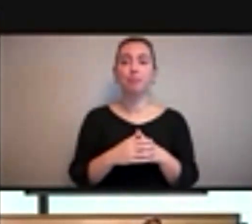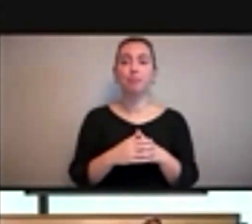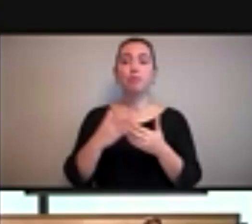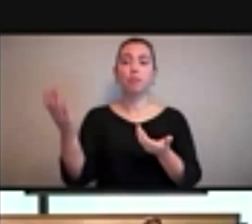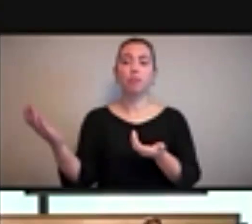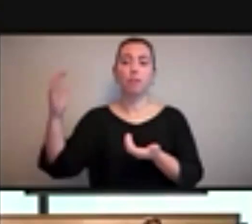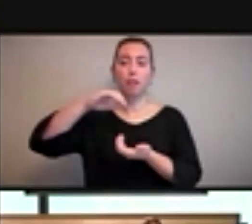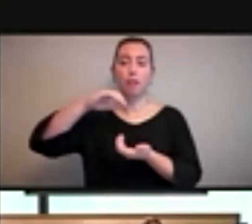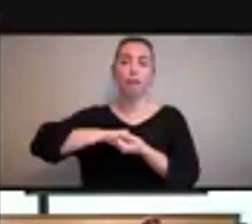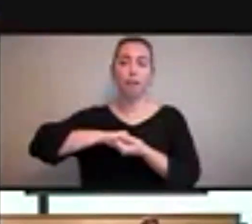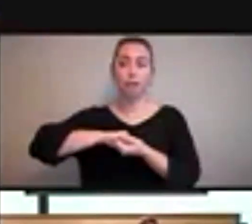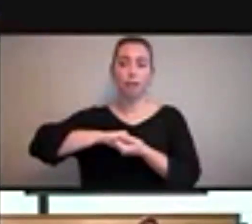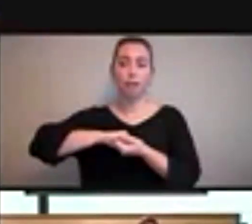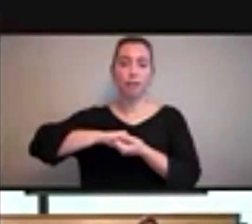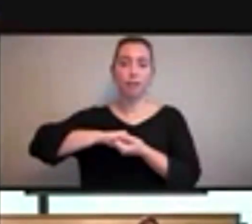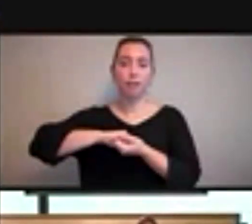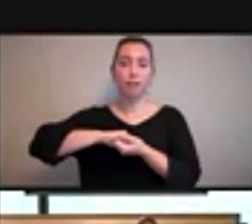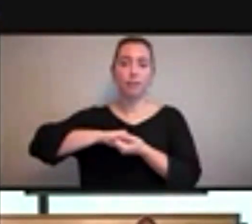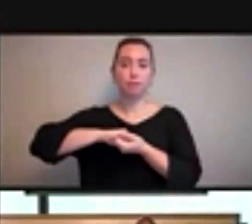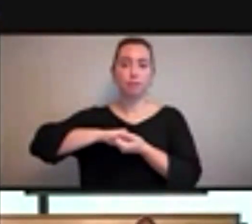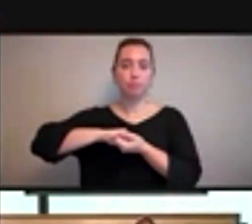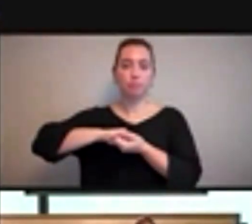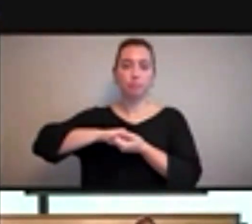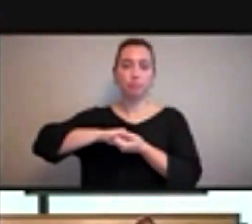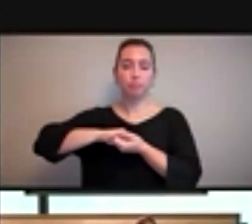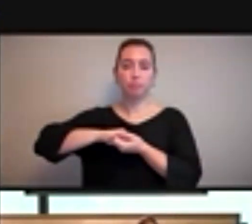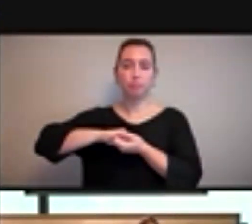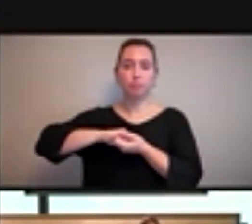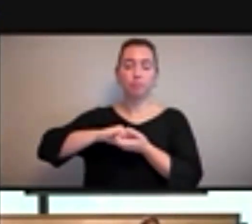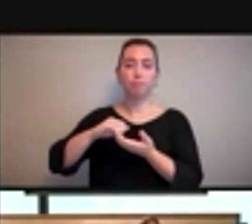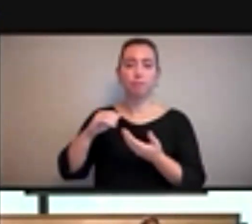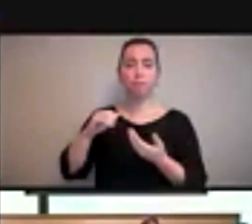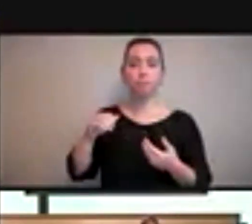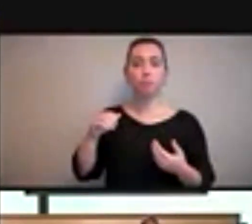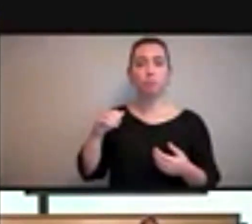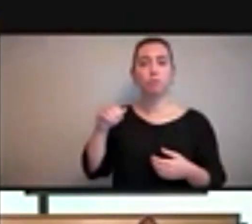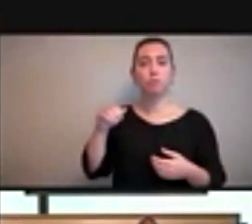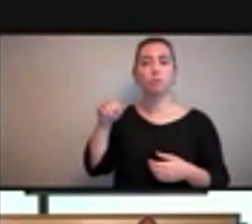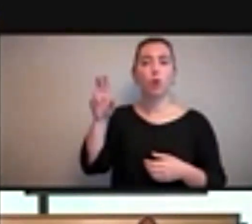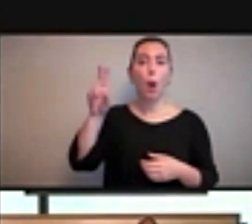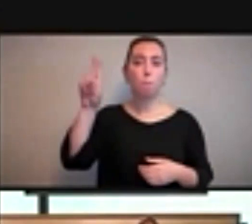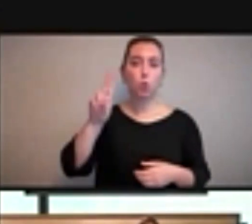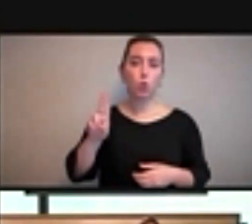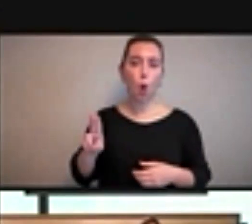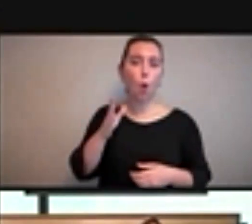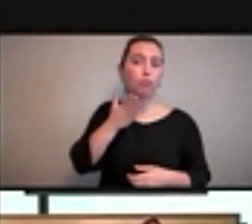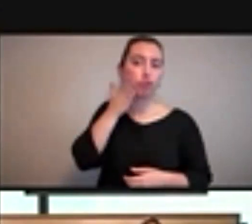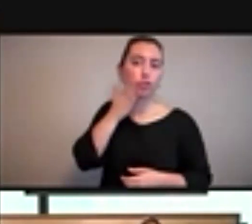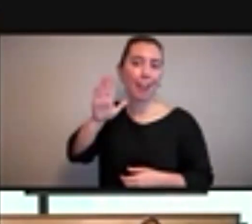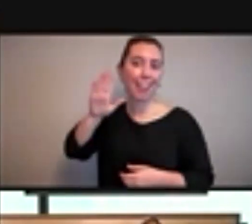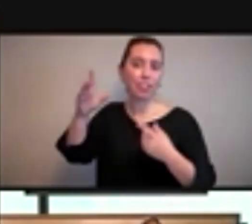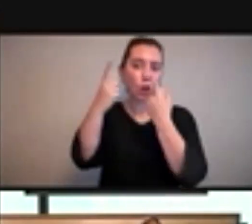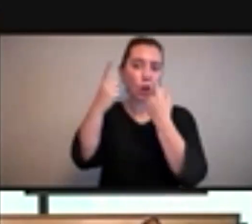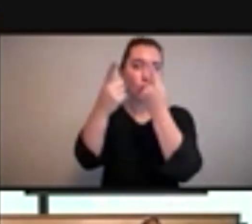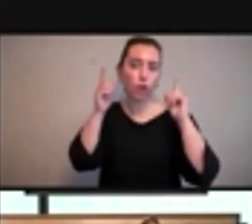Teresia's group of the Masaryk University in Brno in the Czech Republic. They are supporting us with all the